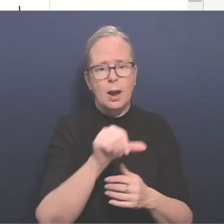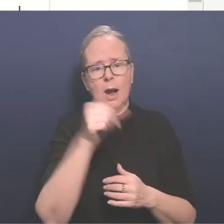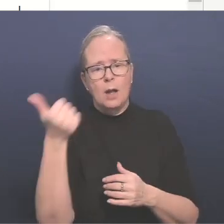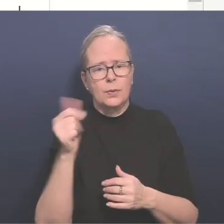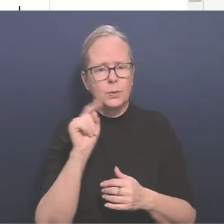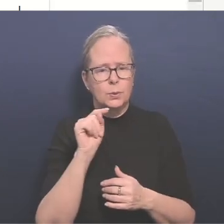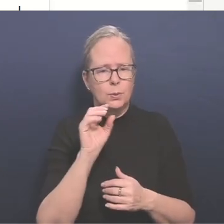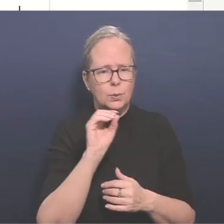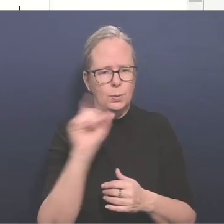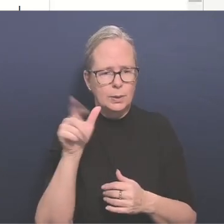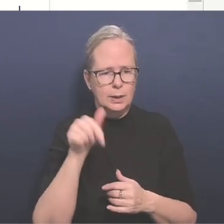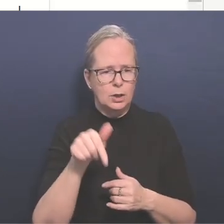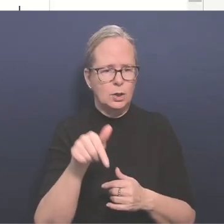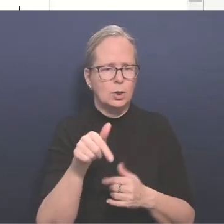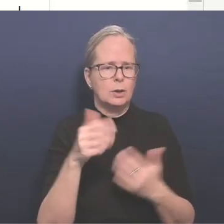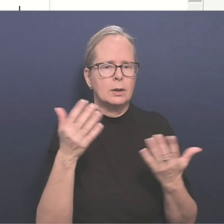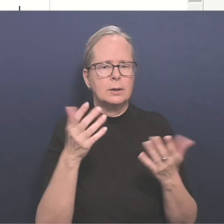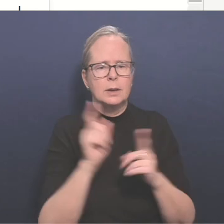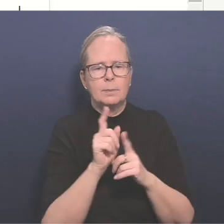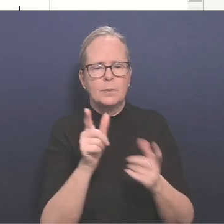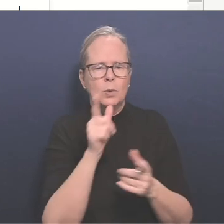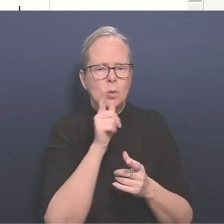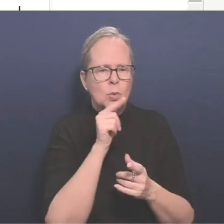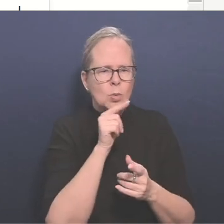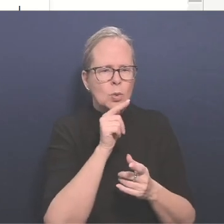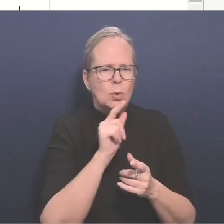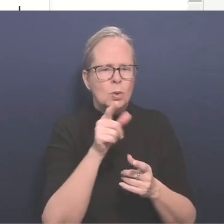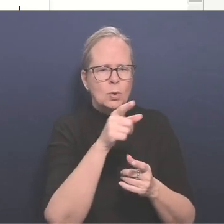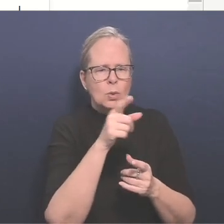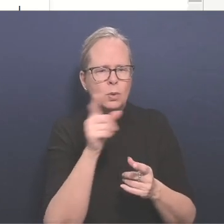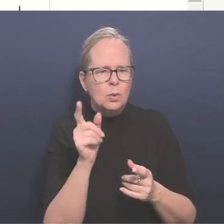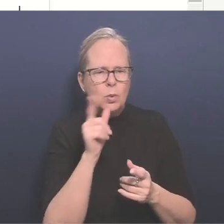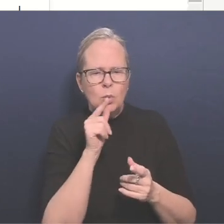Interestingly, in Canada, 9